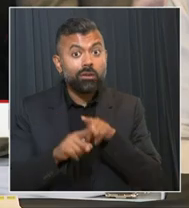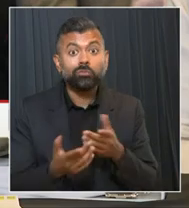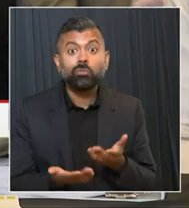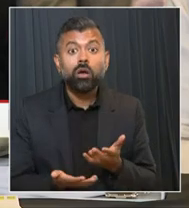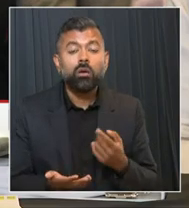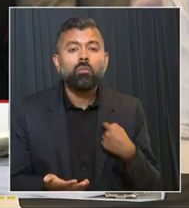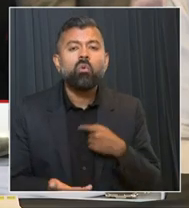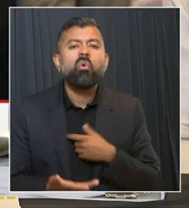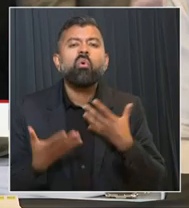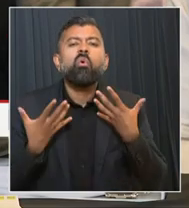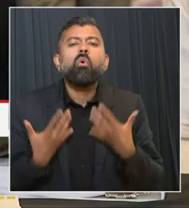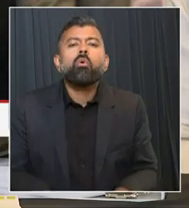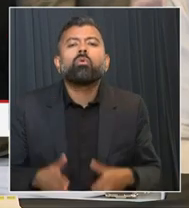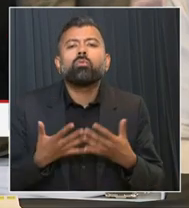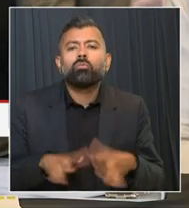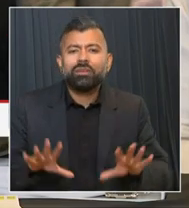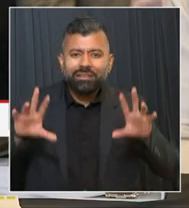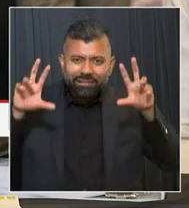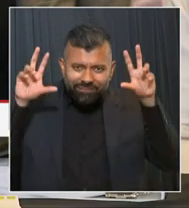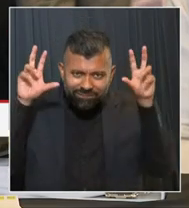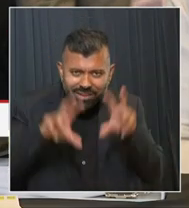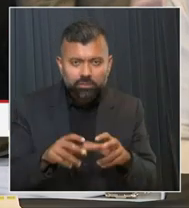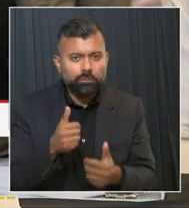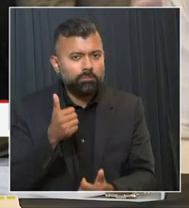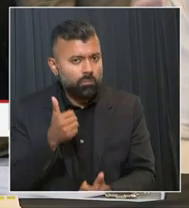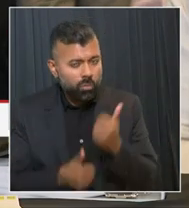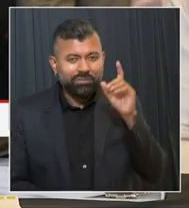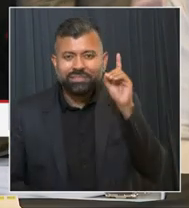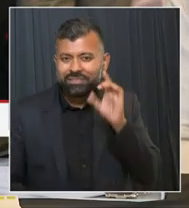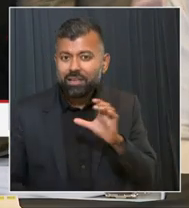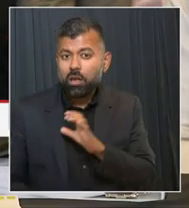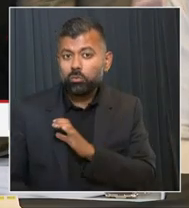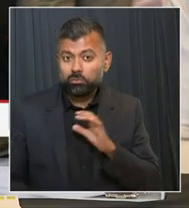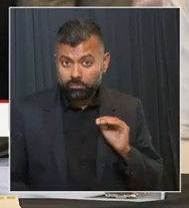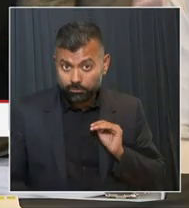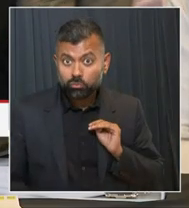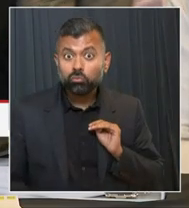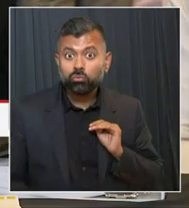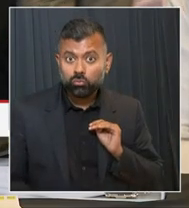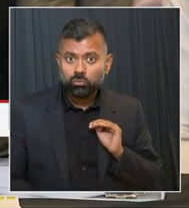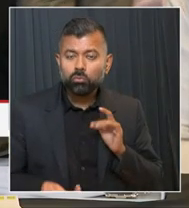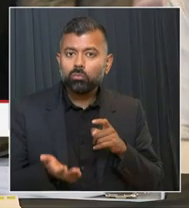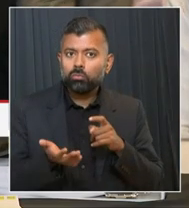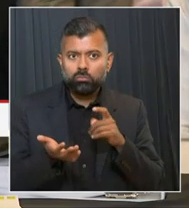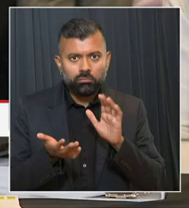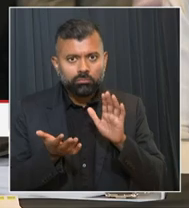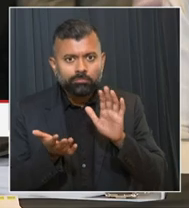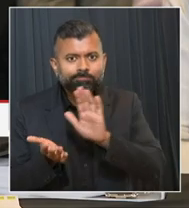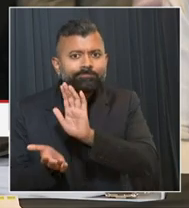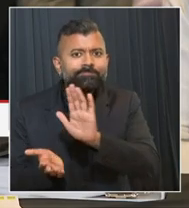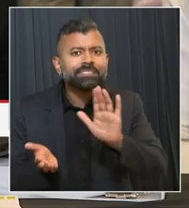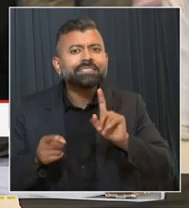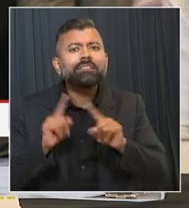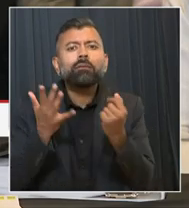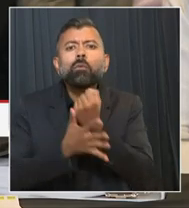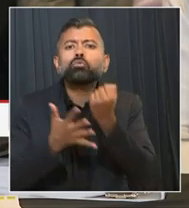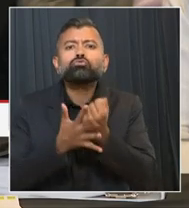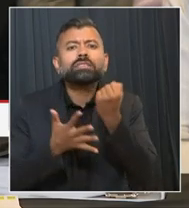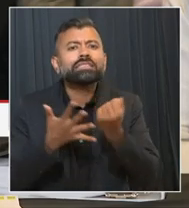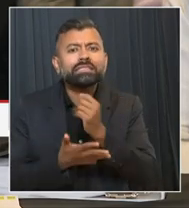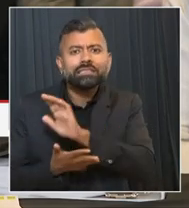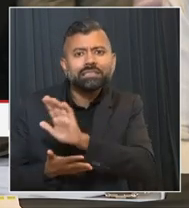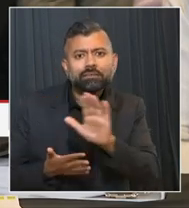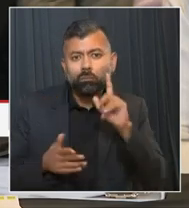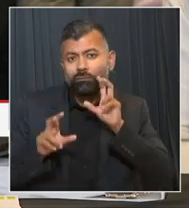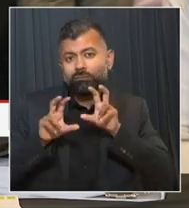most council members have pointed out to me was a higher priority when it comes to that group of people, young